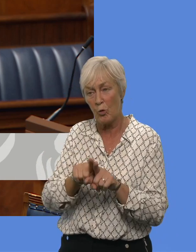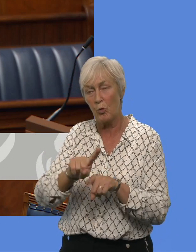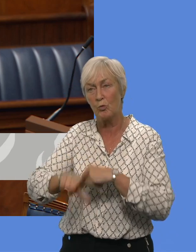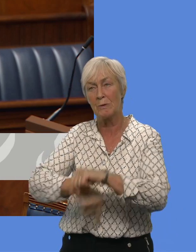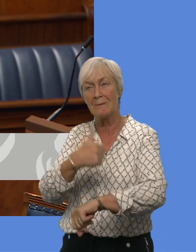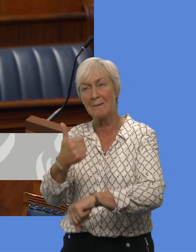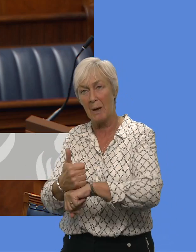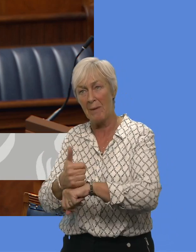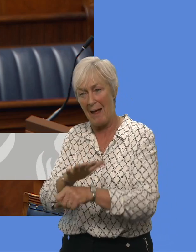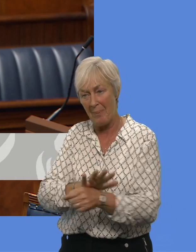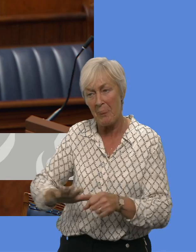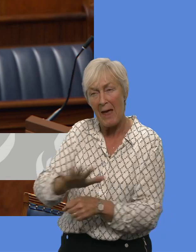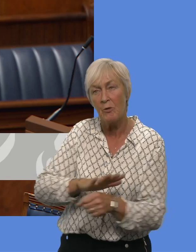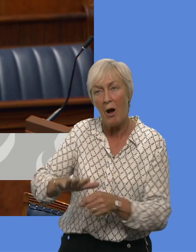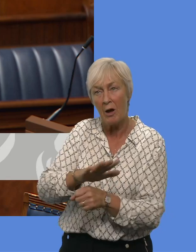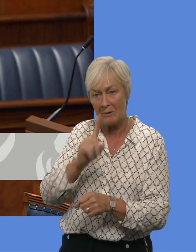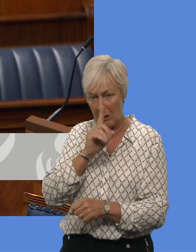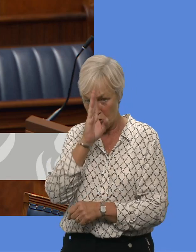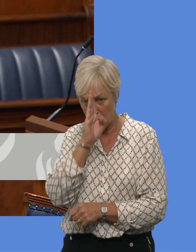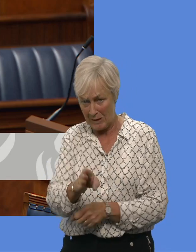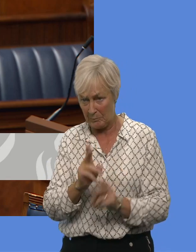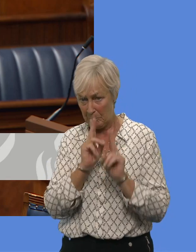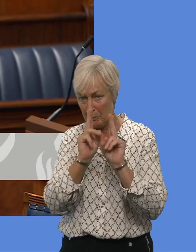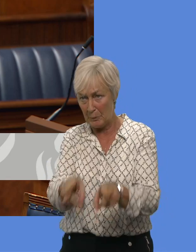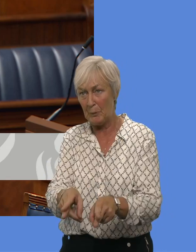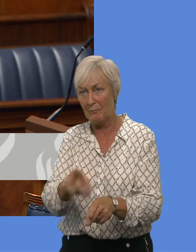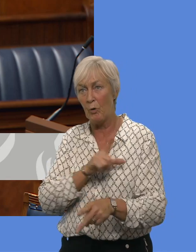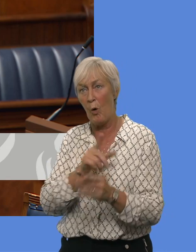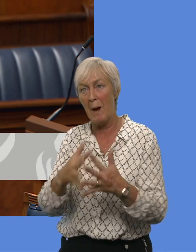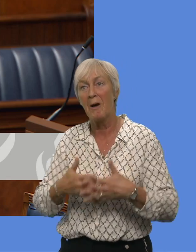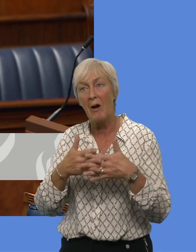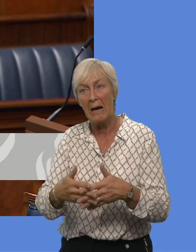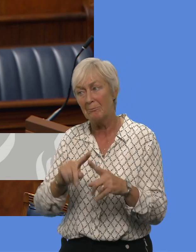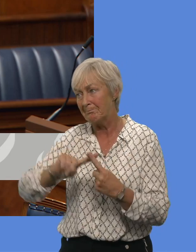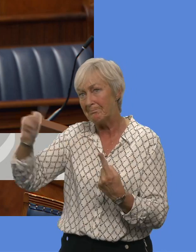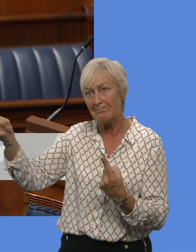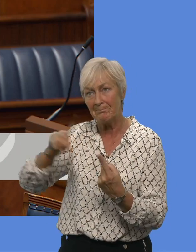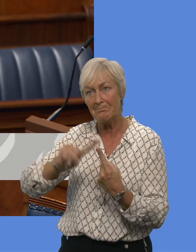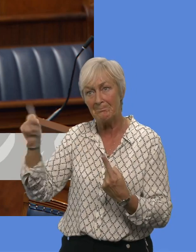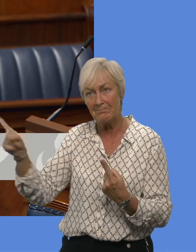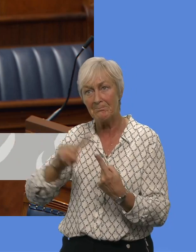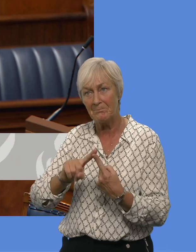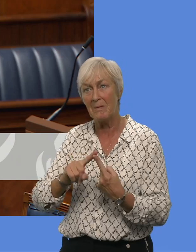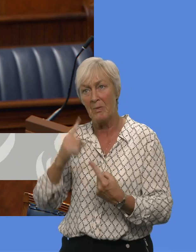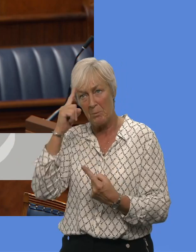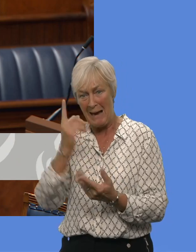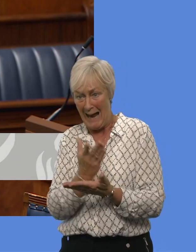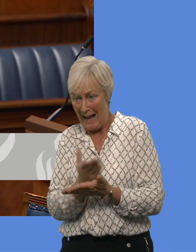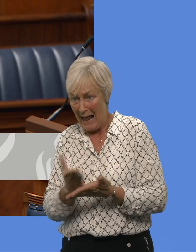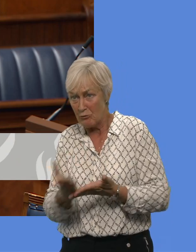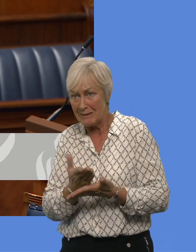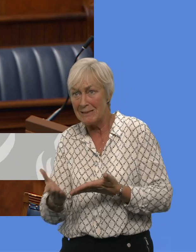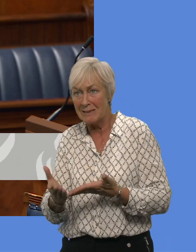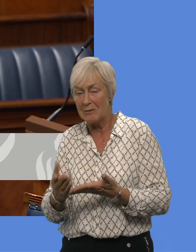reinstatement and trying to get that direct route to the US back. And I think actually, the extension of that pre-clearance would encourage